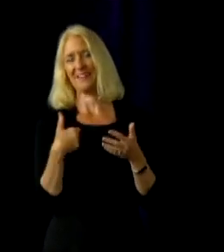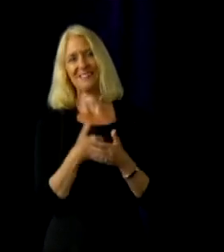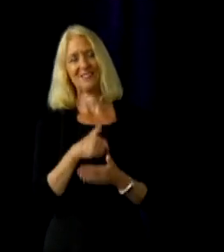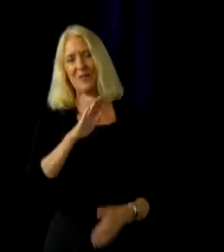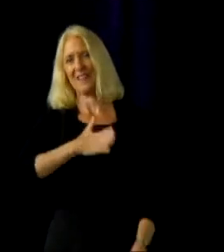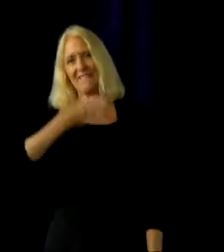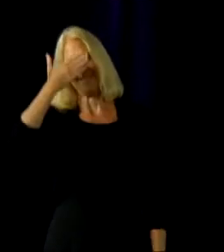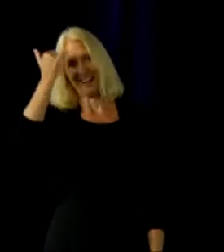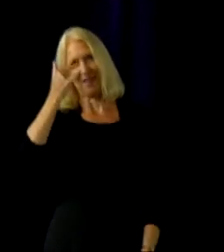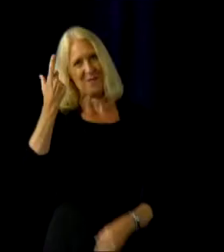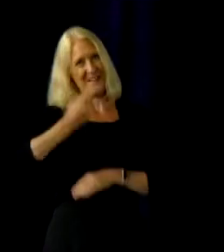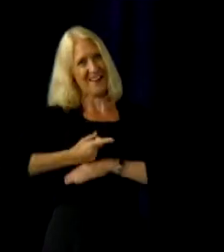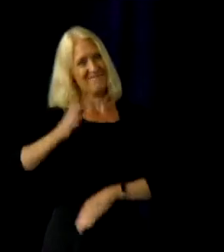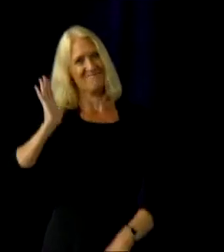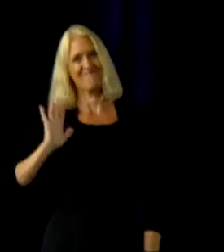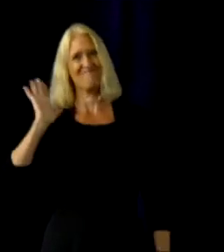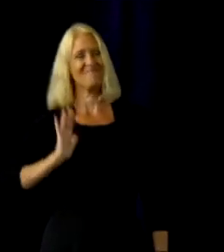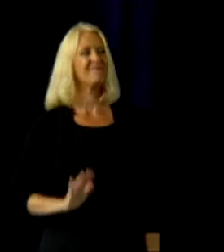day.